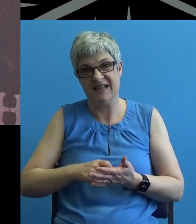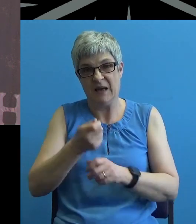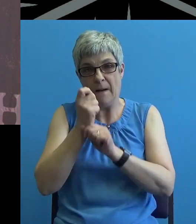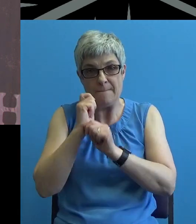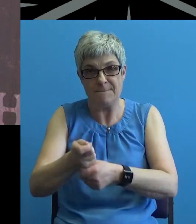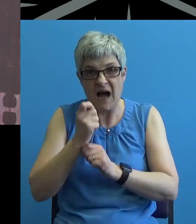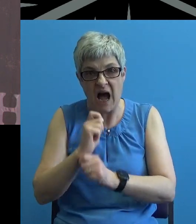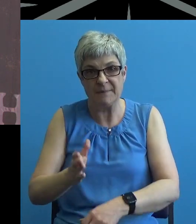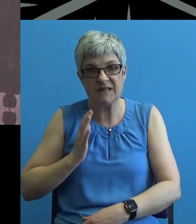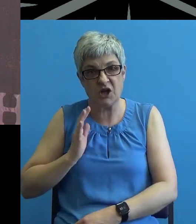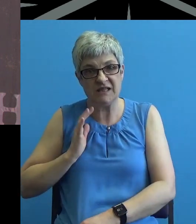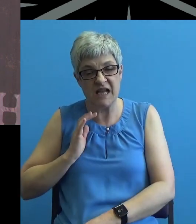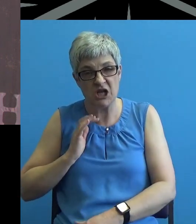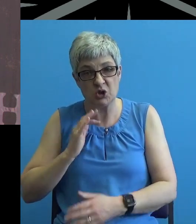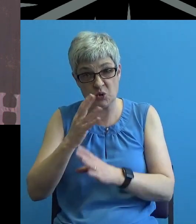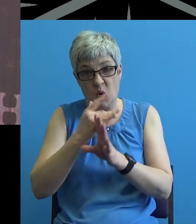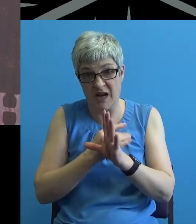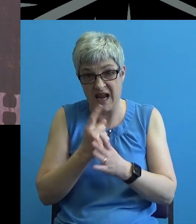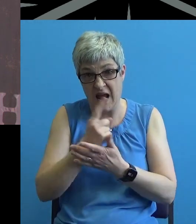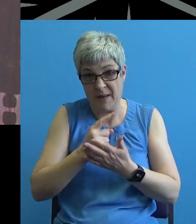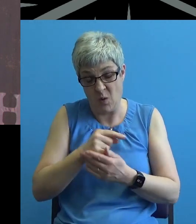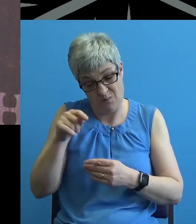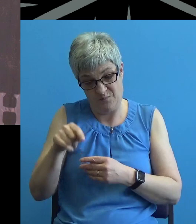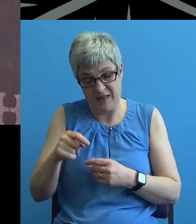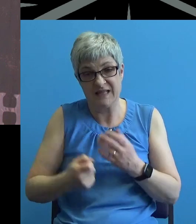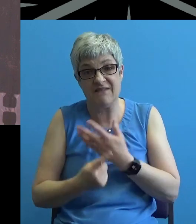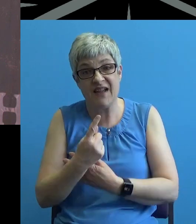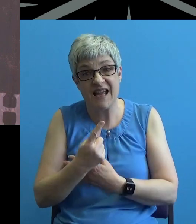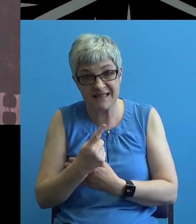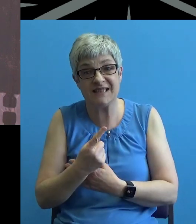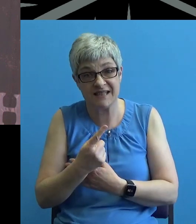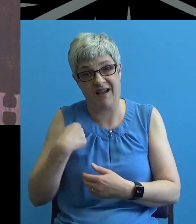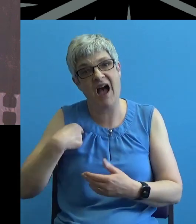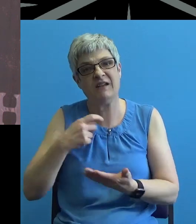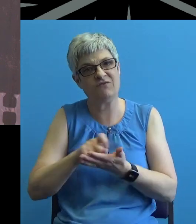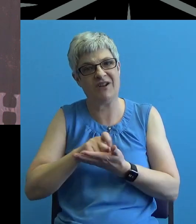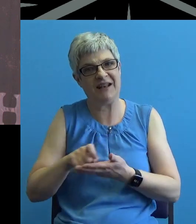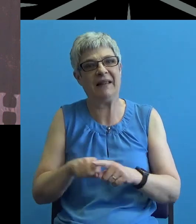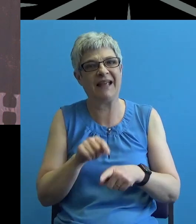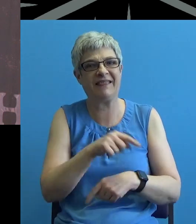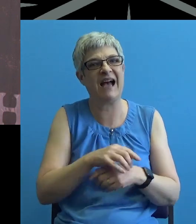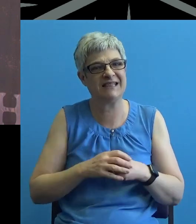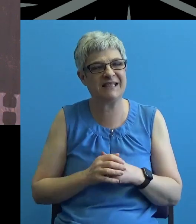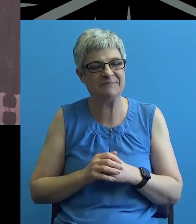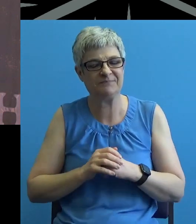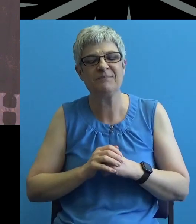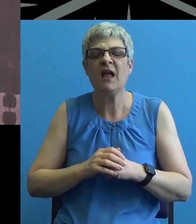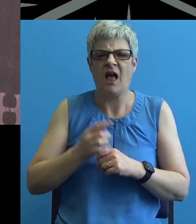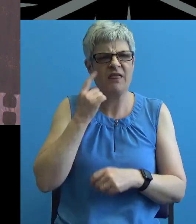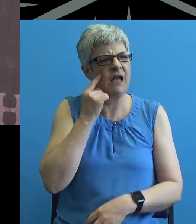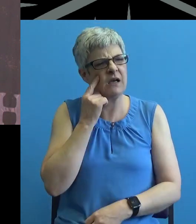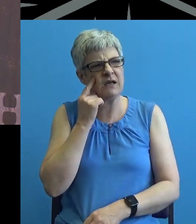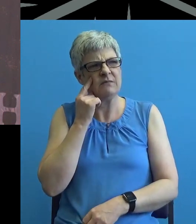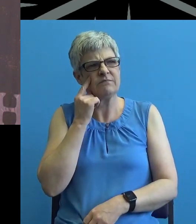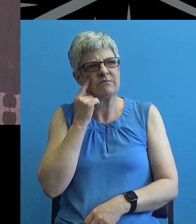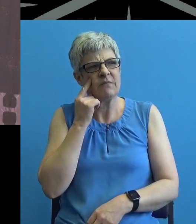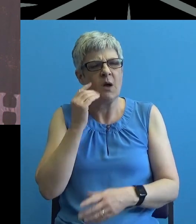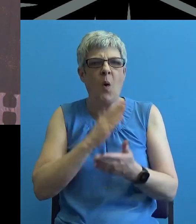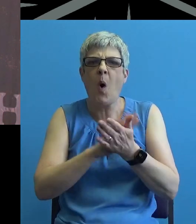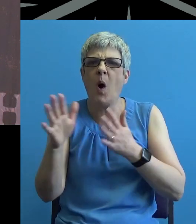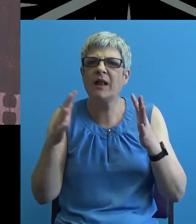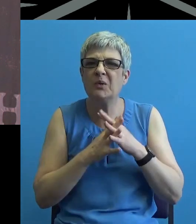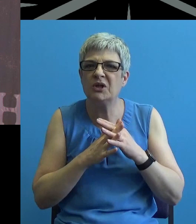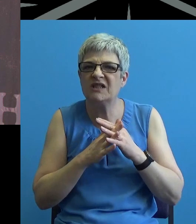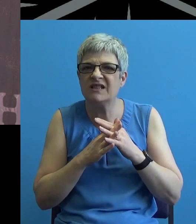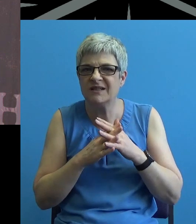story about this event, this is how I would have done it. It's probably how all of Hollywood would